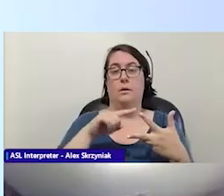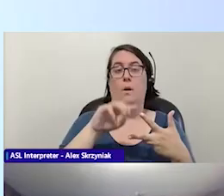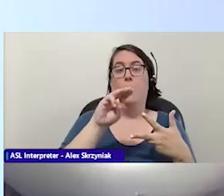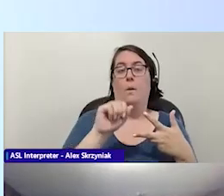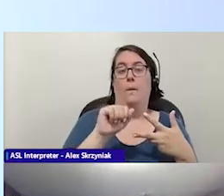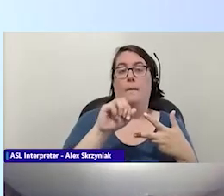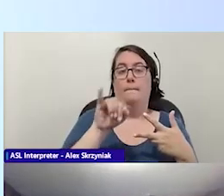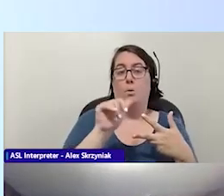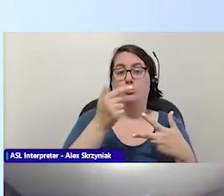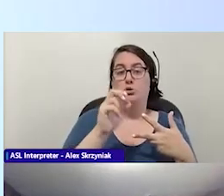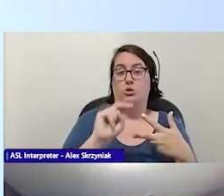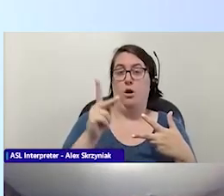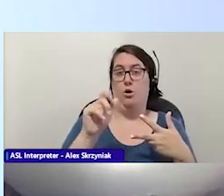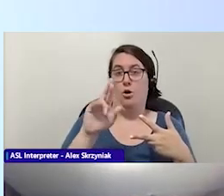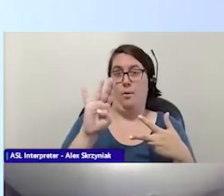Heather Stewart.